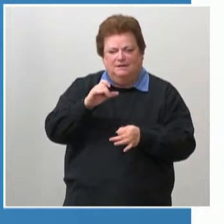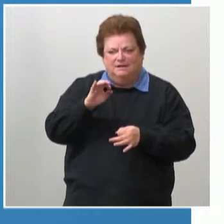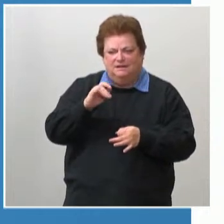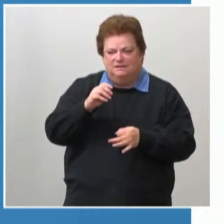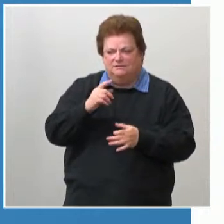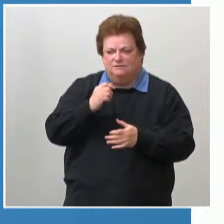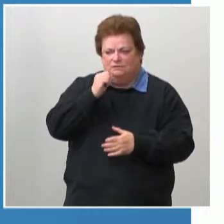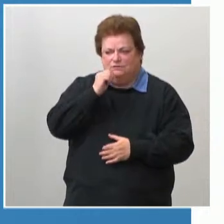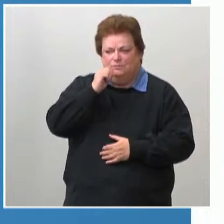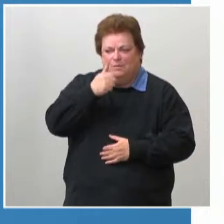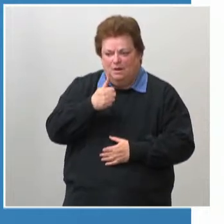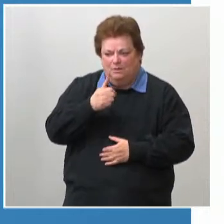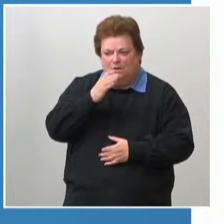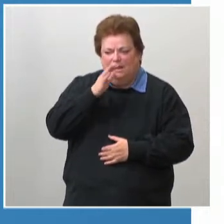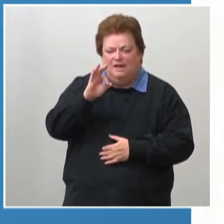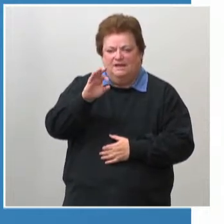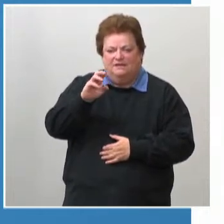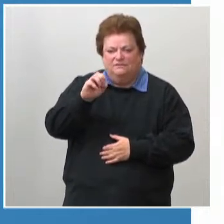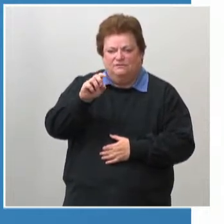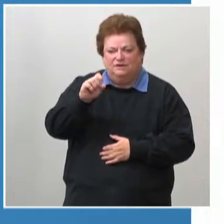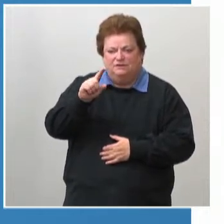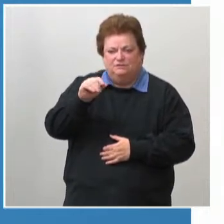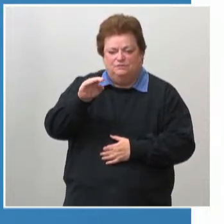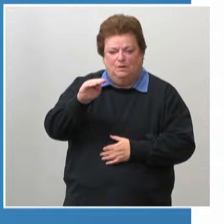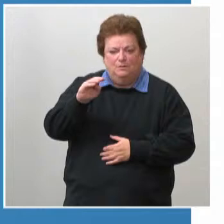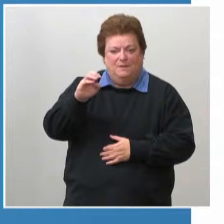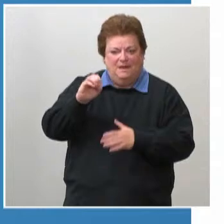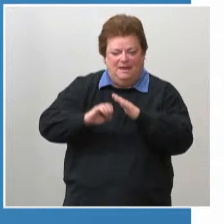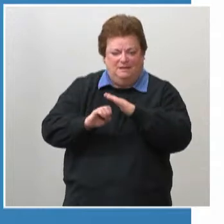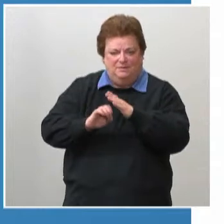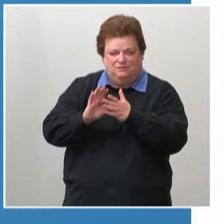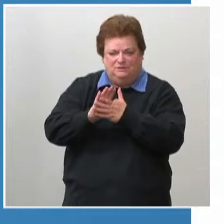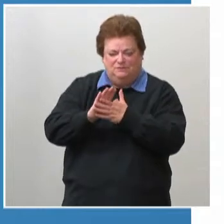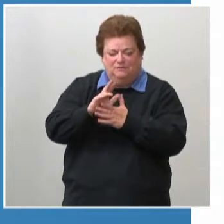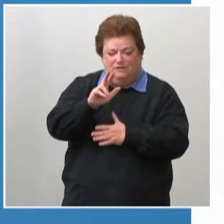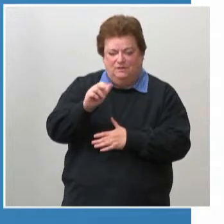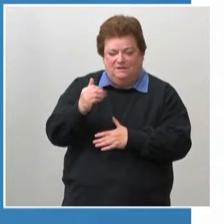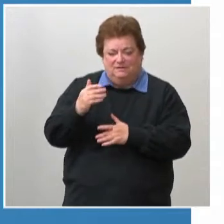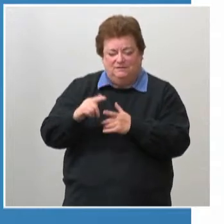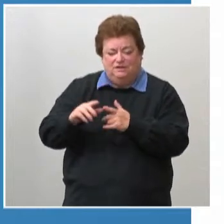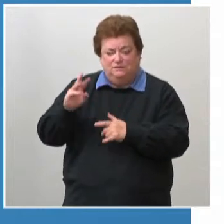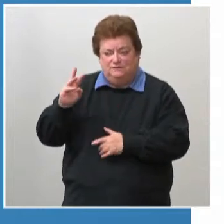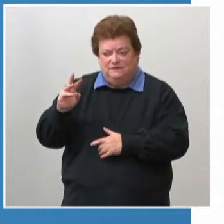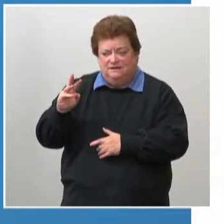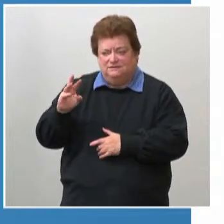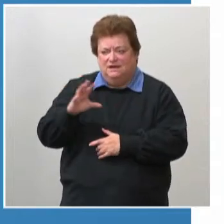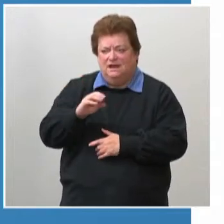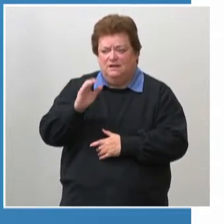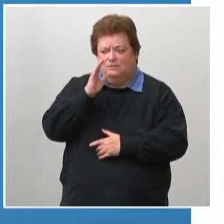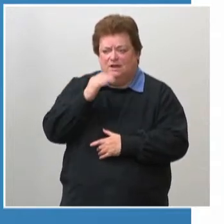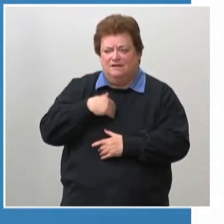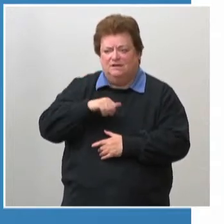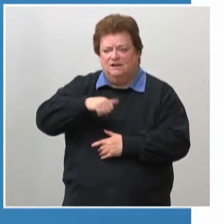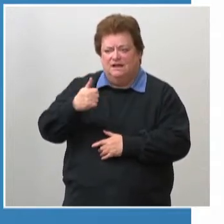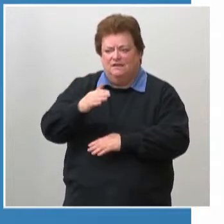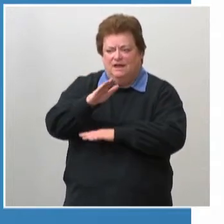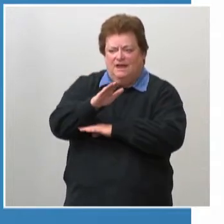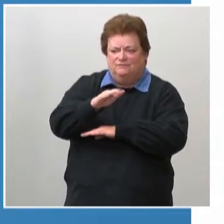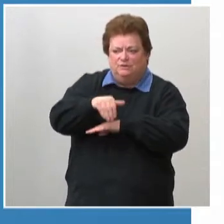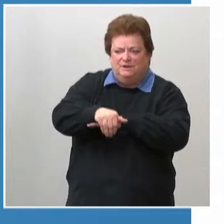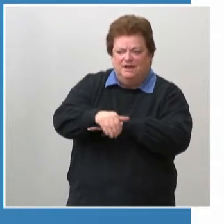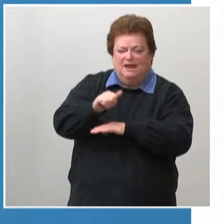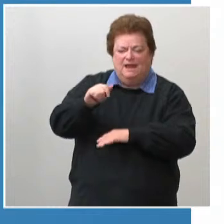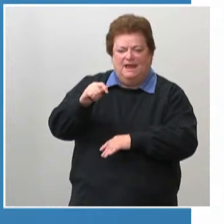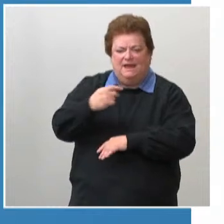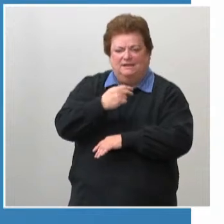we'll also be at Freedstone Elementary School from 3:15 to 6, and we'll have another afternoon-evening clinic